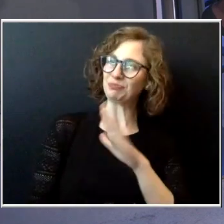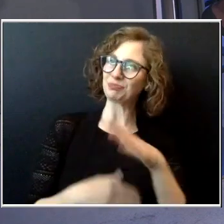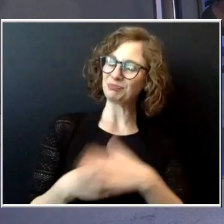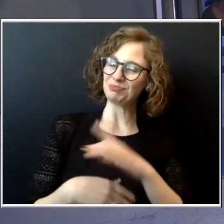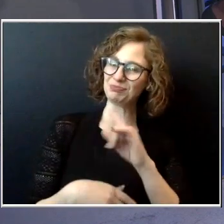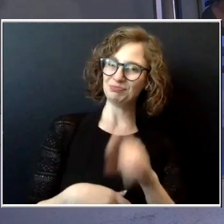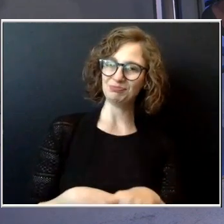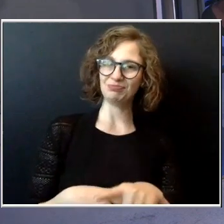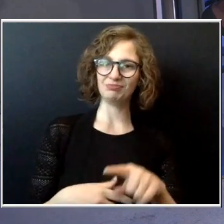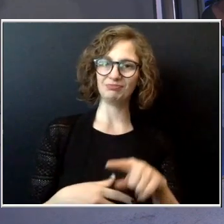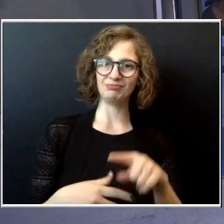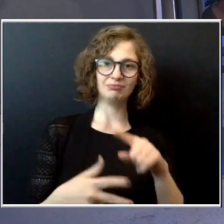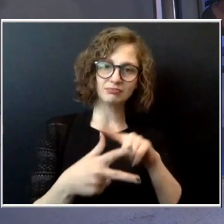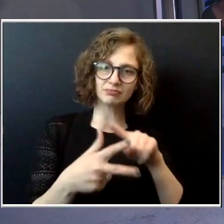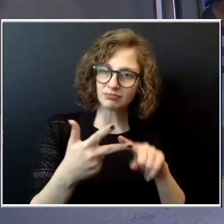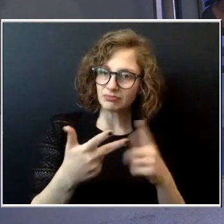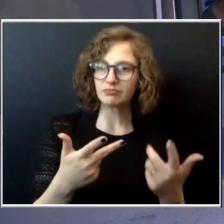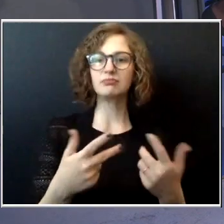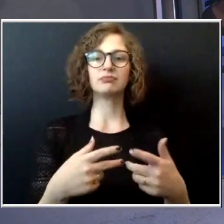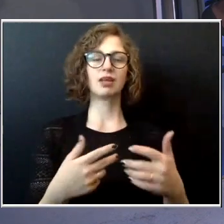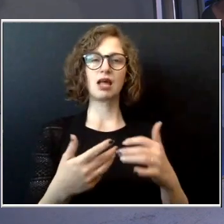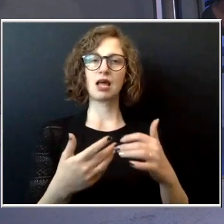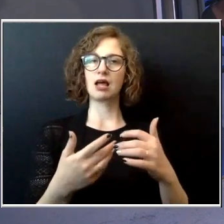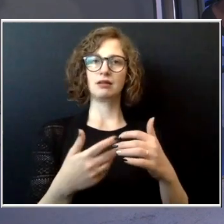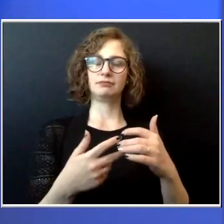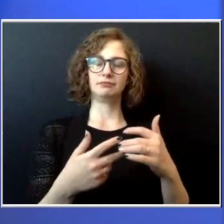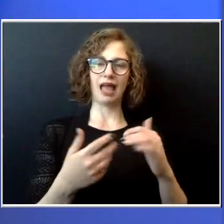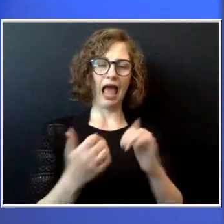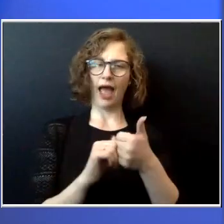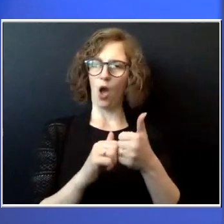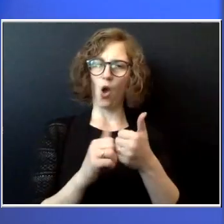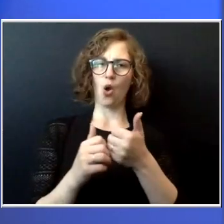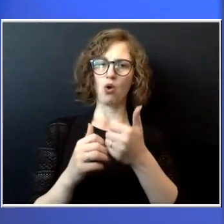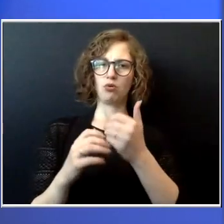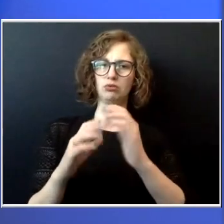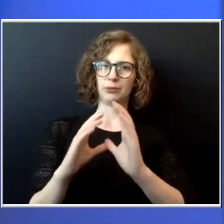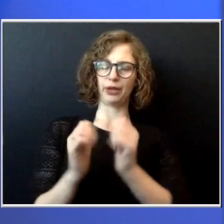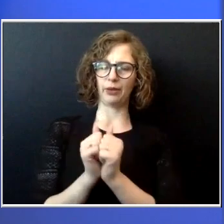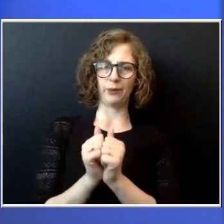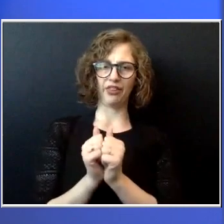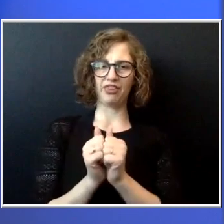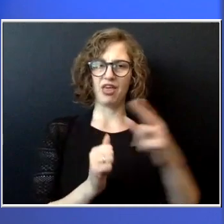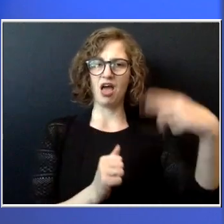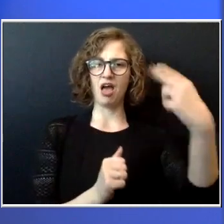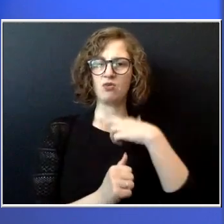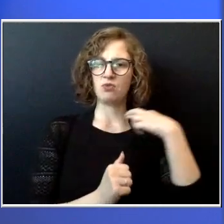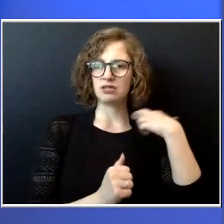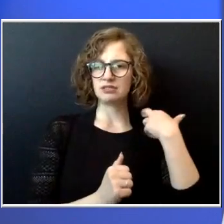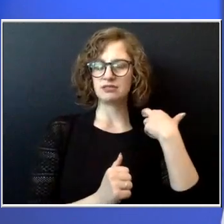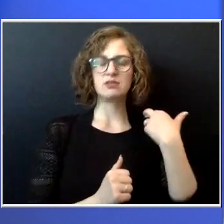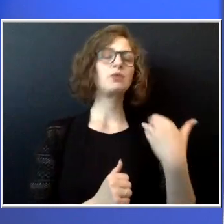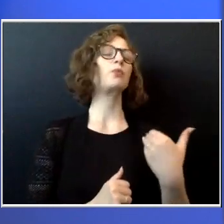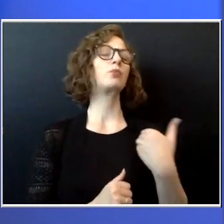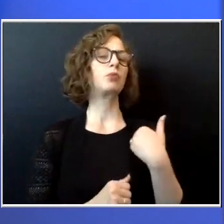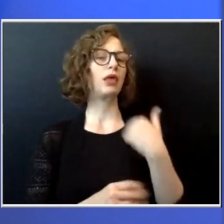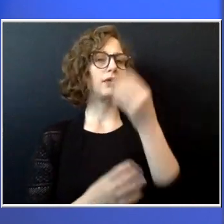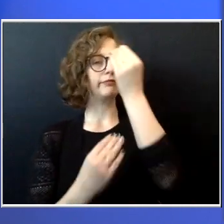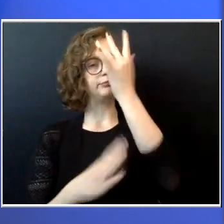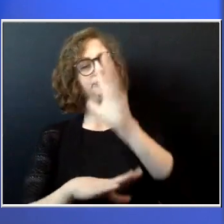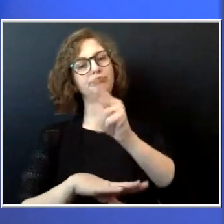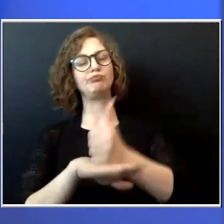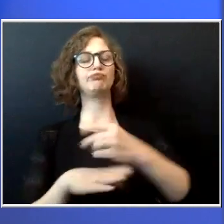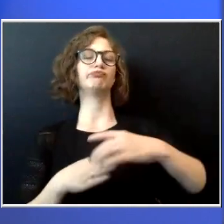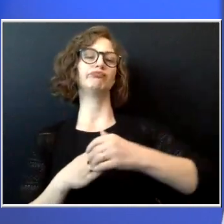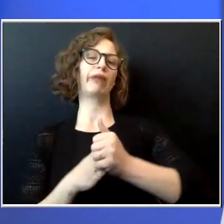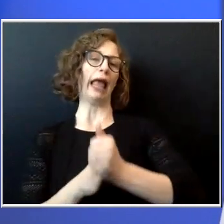how are you communicating with high risk? With high risk, yeah. We have the information based on the guidelines, whether somebody needs a